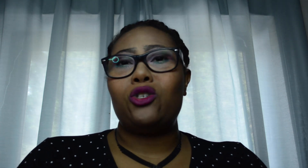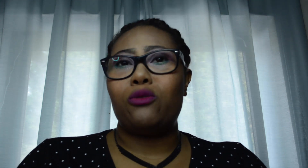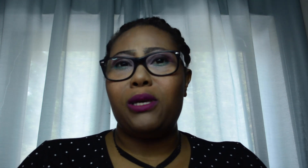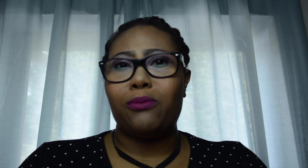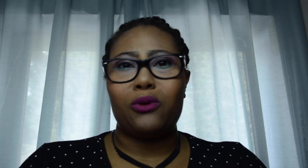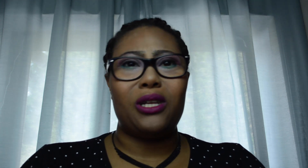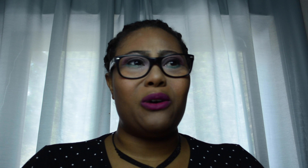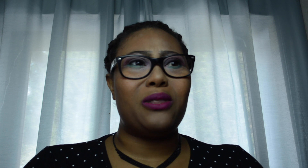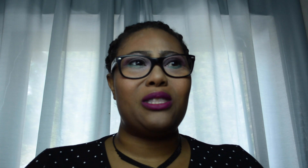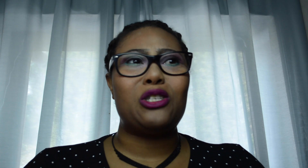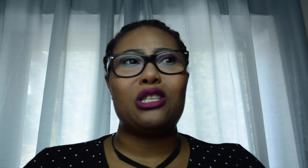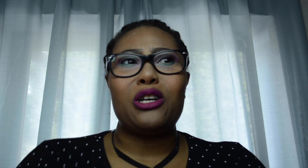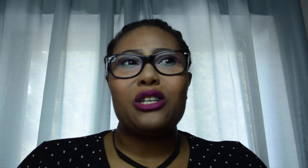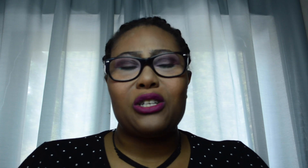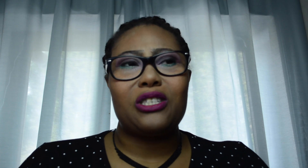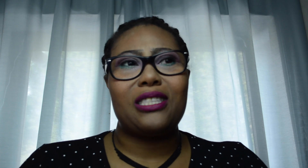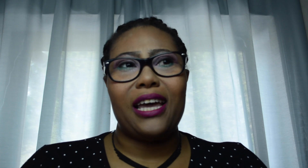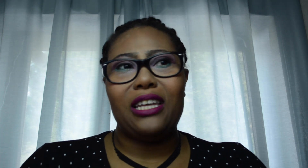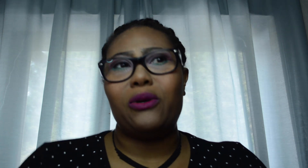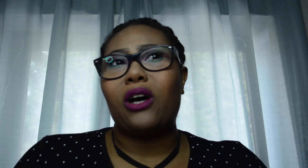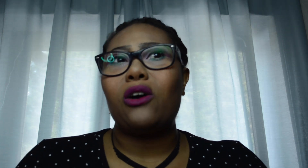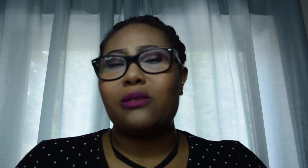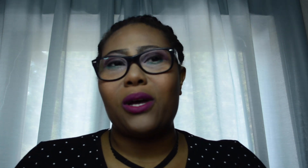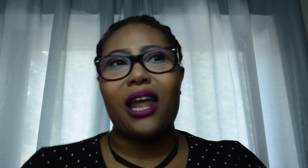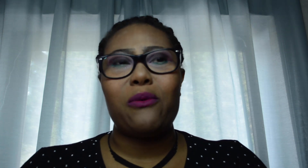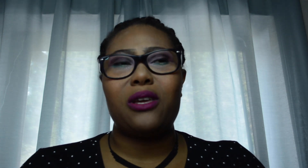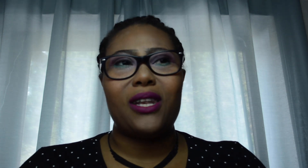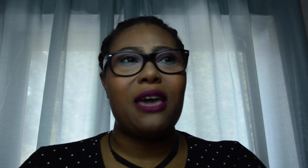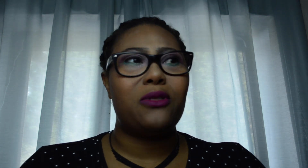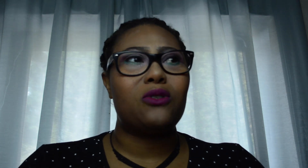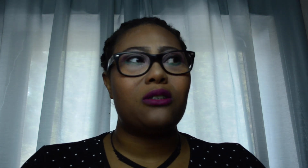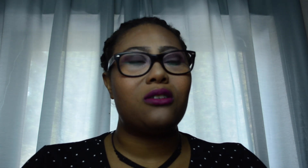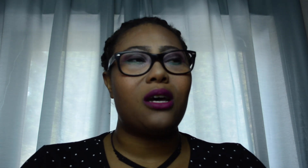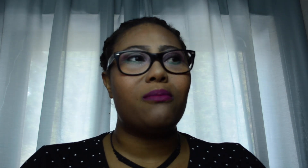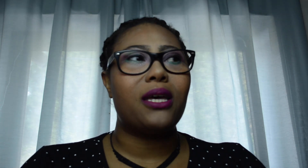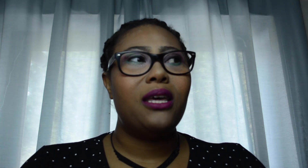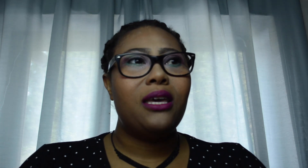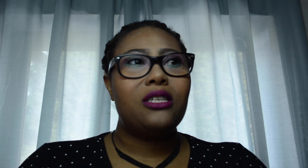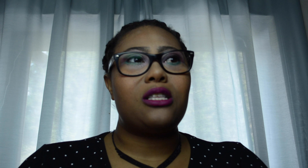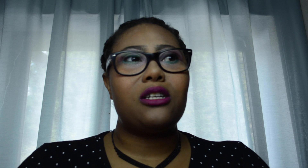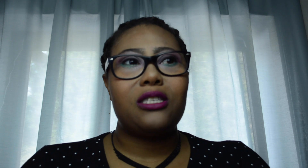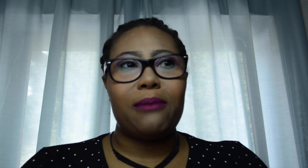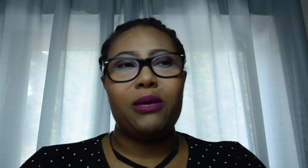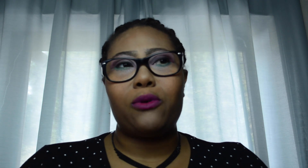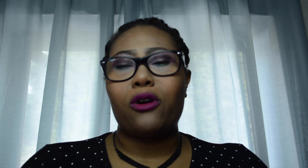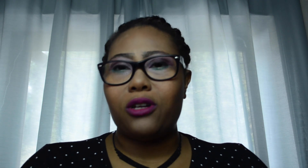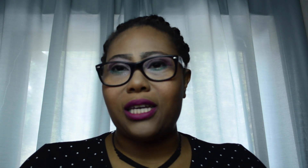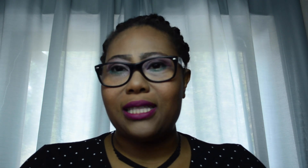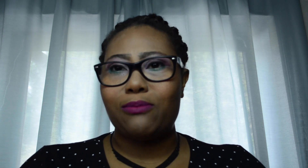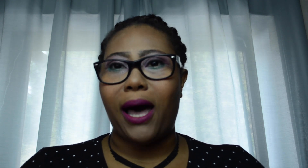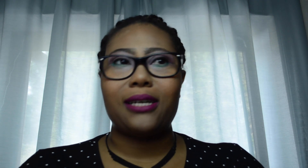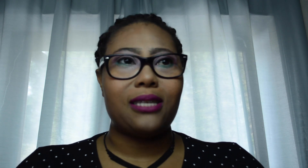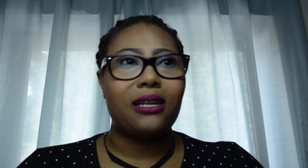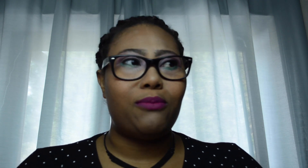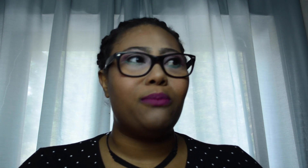even Asian people, you know, the slurs that you could call someone, and I won't even name what those slurs are, but slurs that people hurl